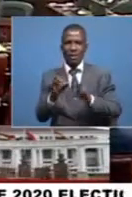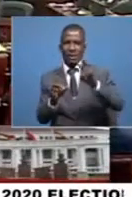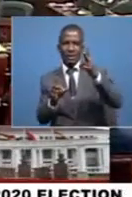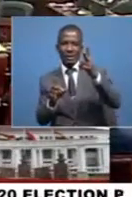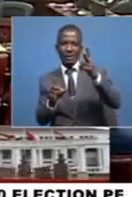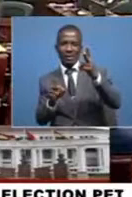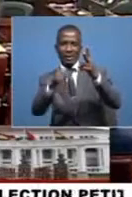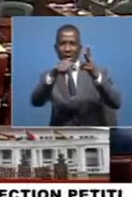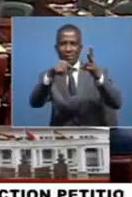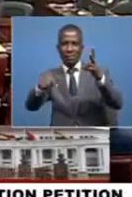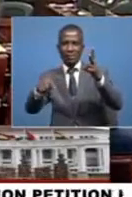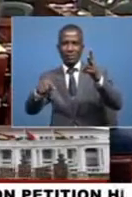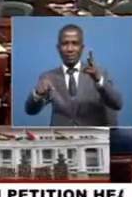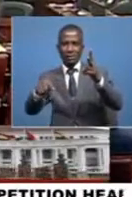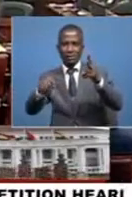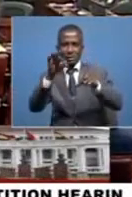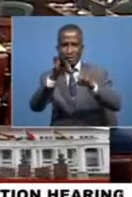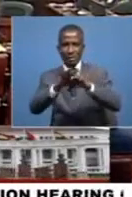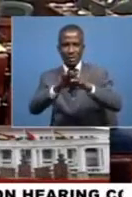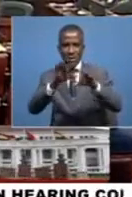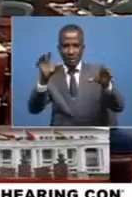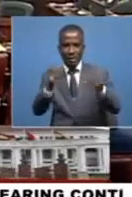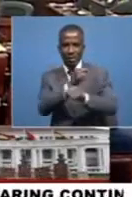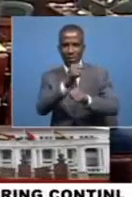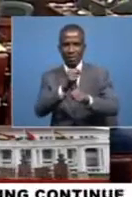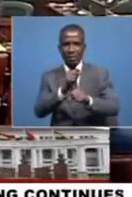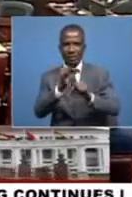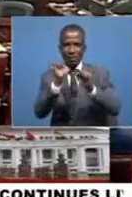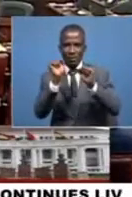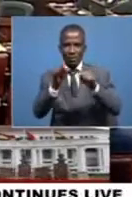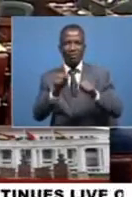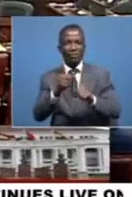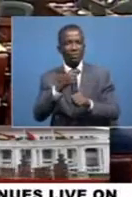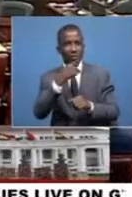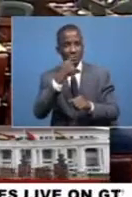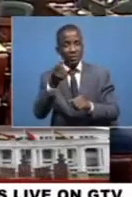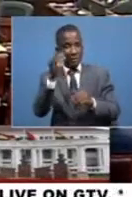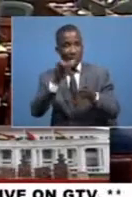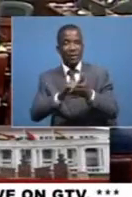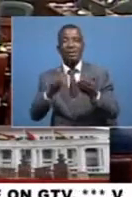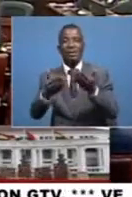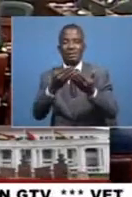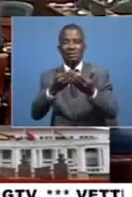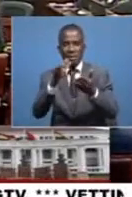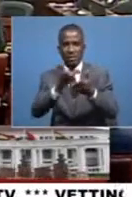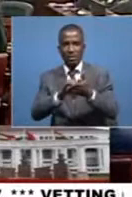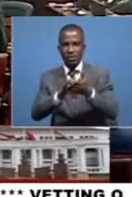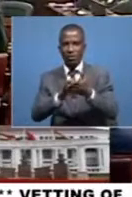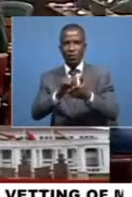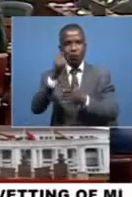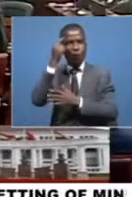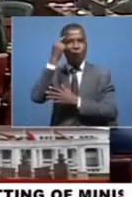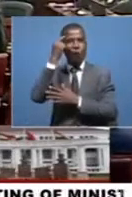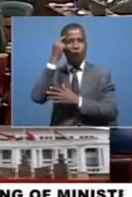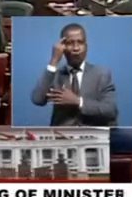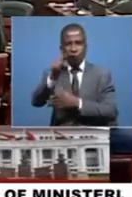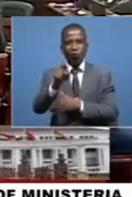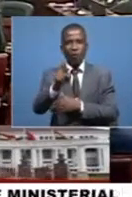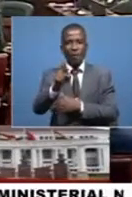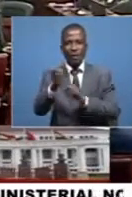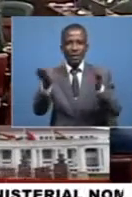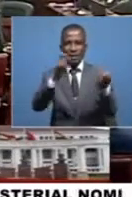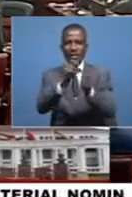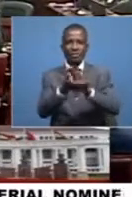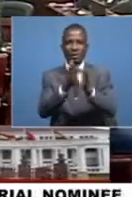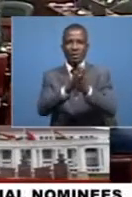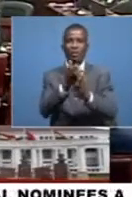respondent as president-elect, no candidate obtained. So it's simply that the 4 should be off.